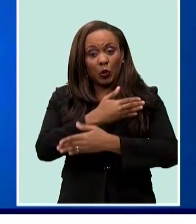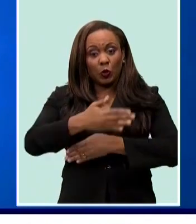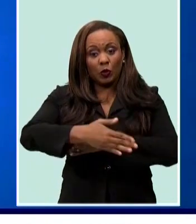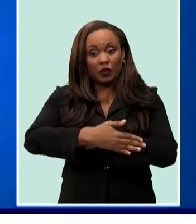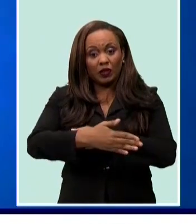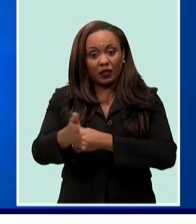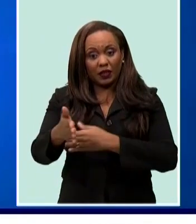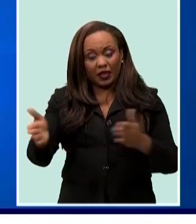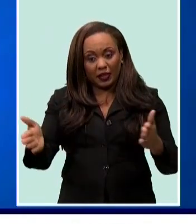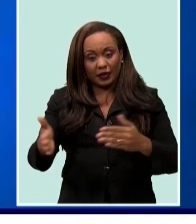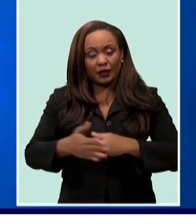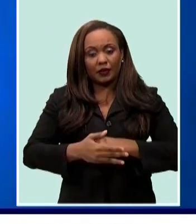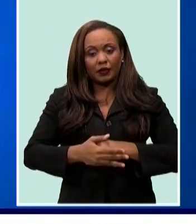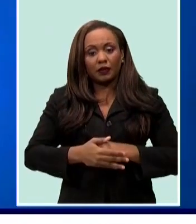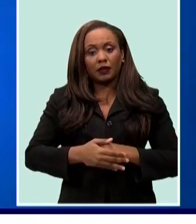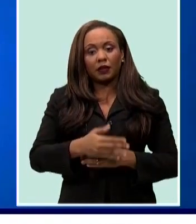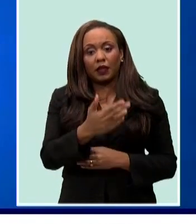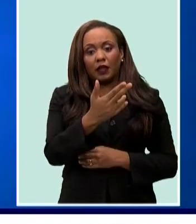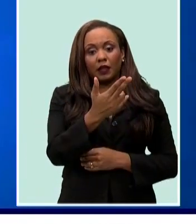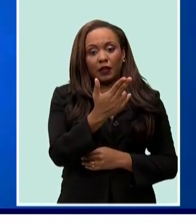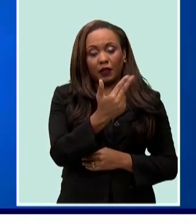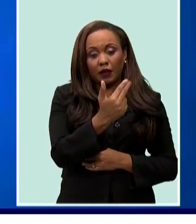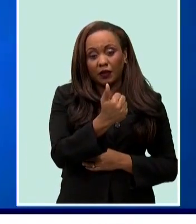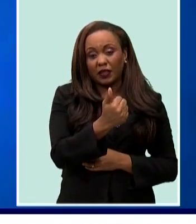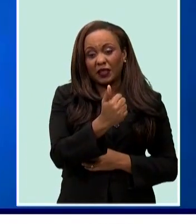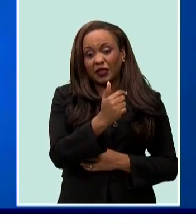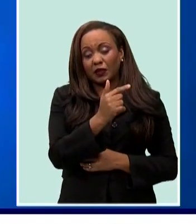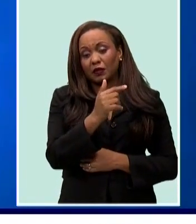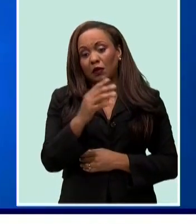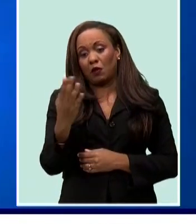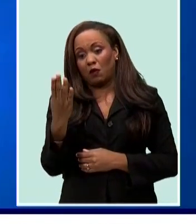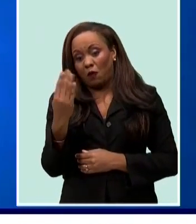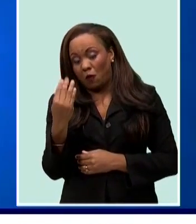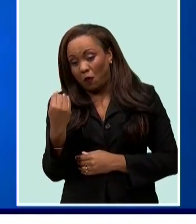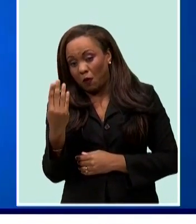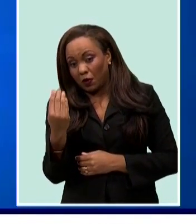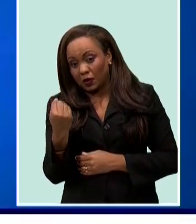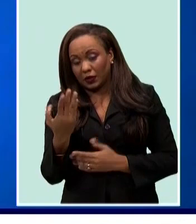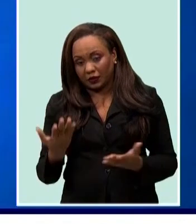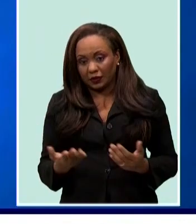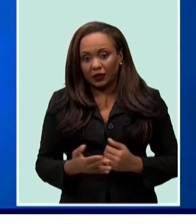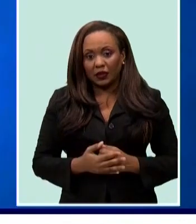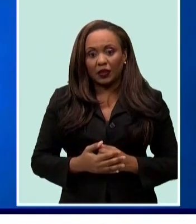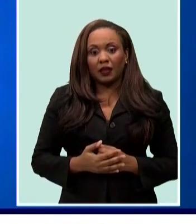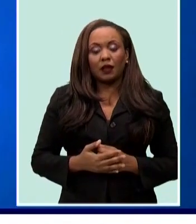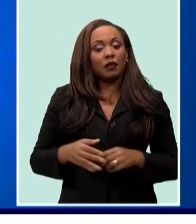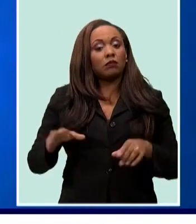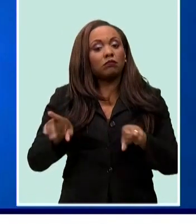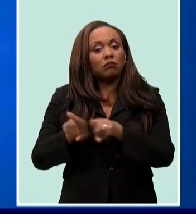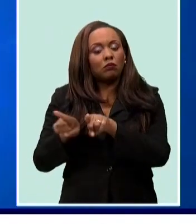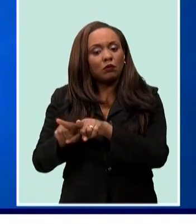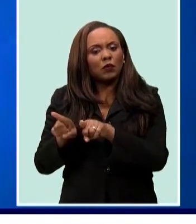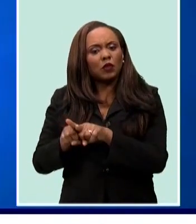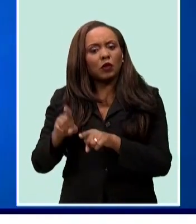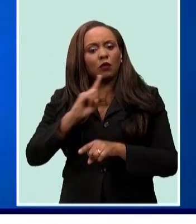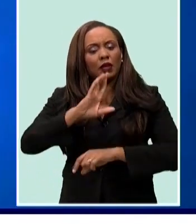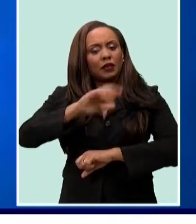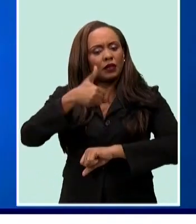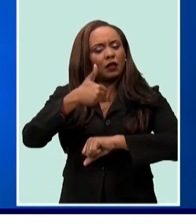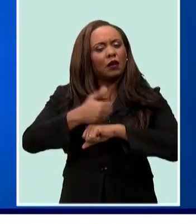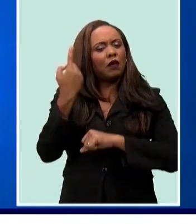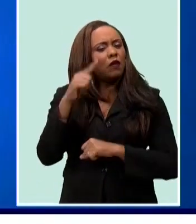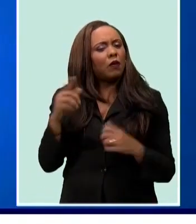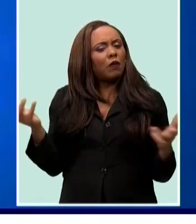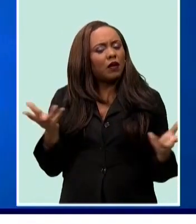13 through 14 at the Grantley Adams International Airport. And they are especially designed